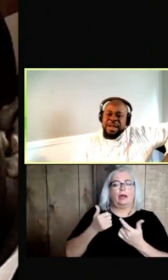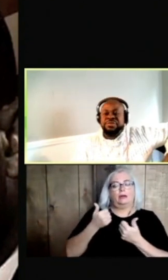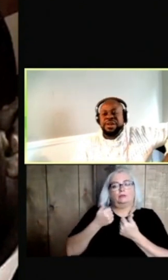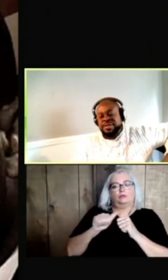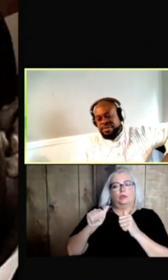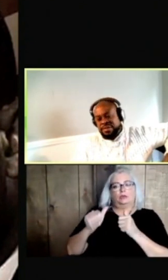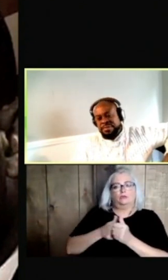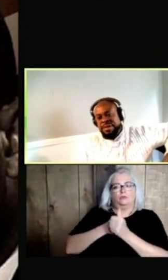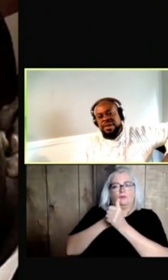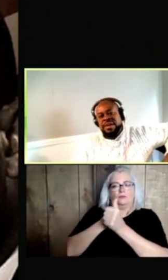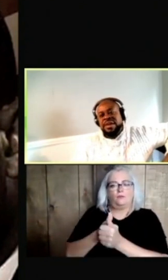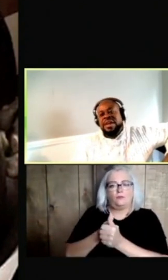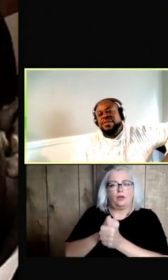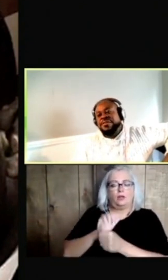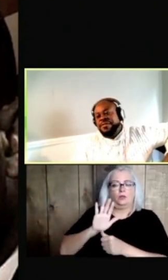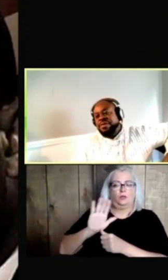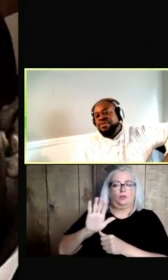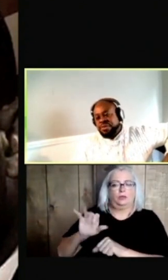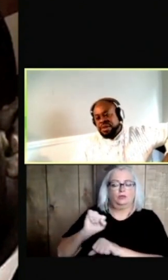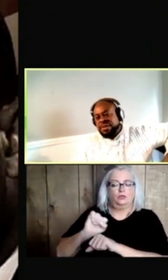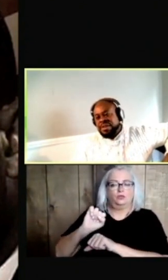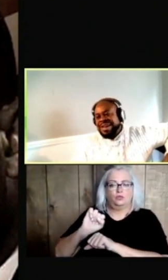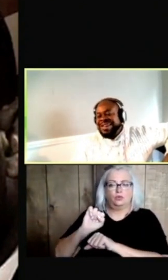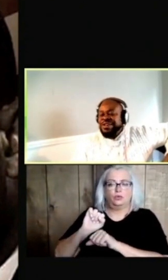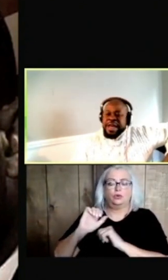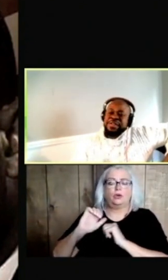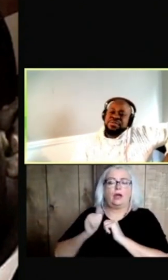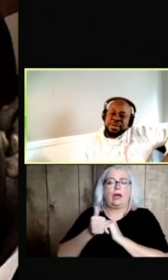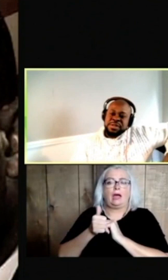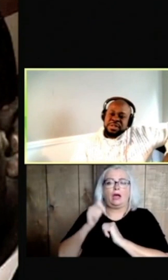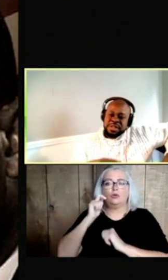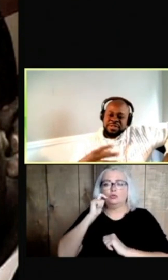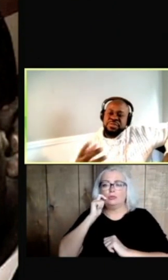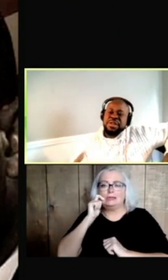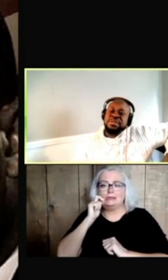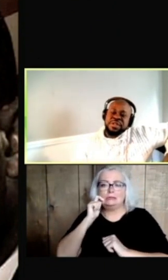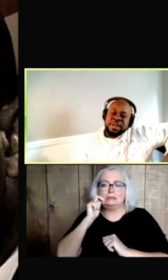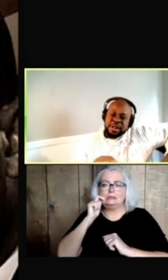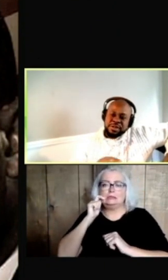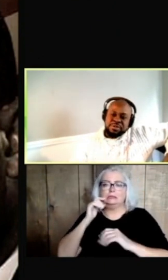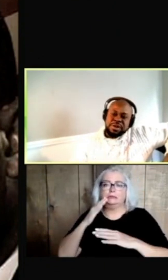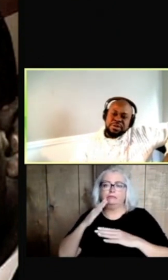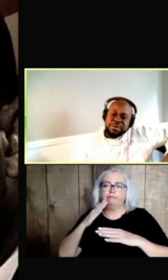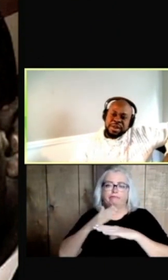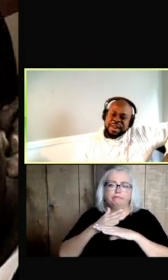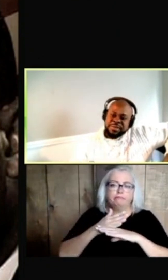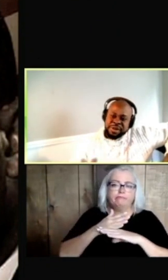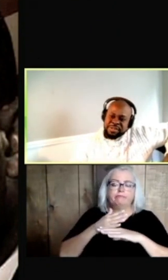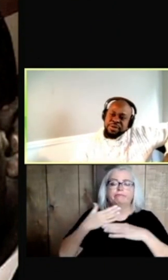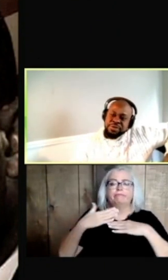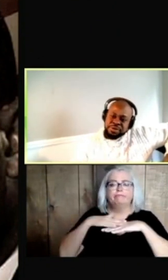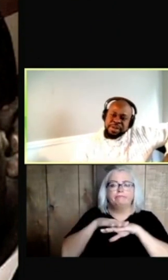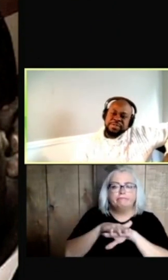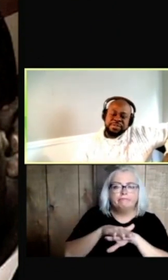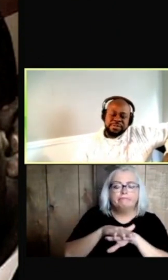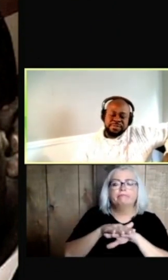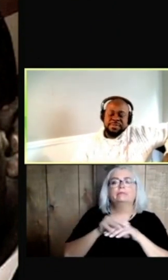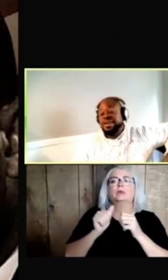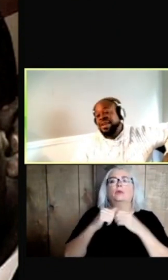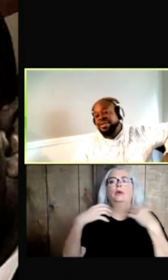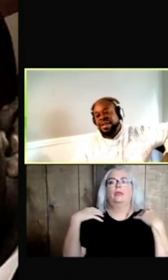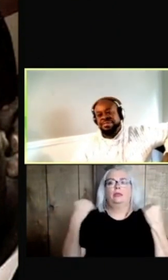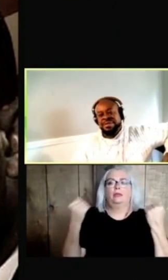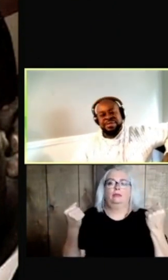think about how racism interferes with and interacts with the things that we understand that are going on right now in this health